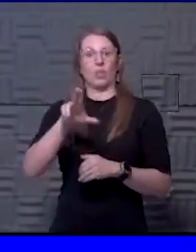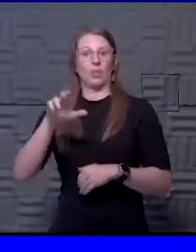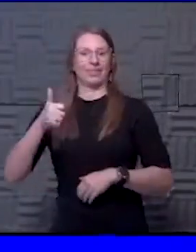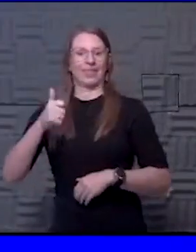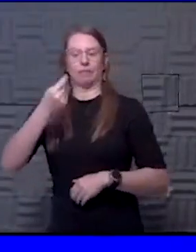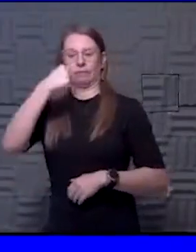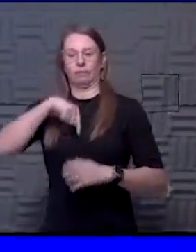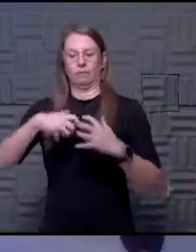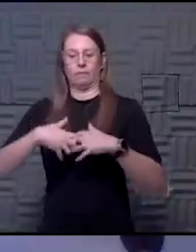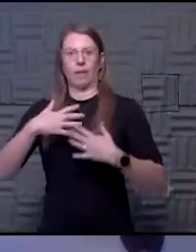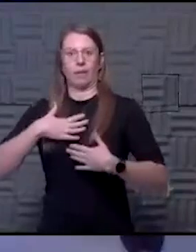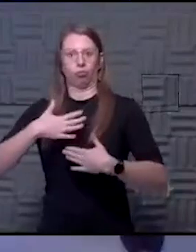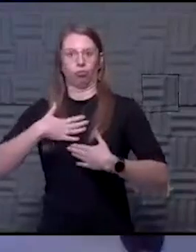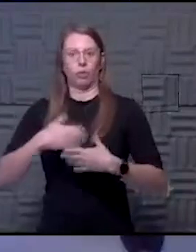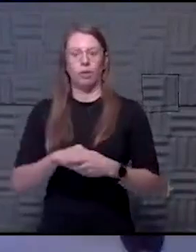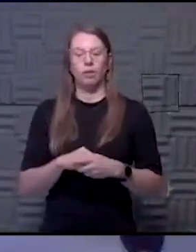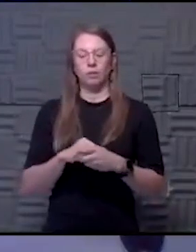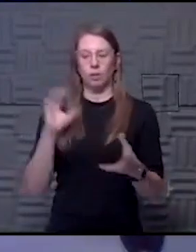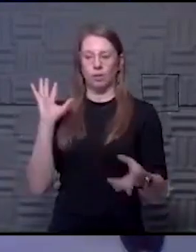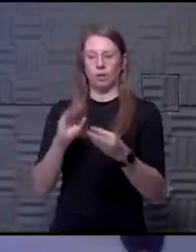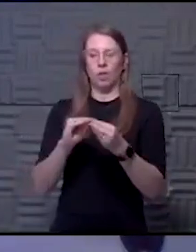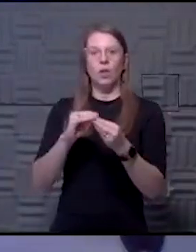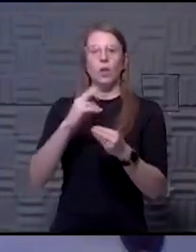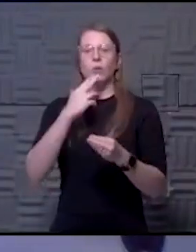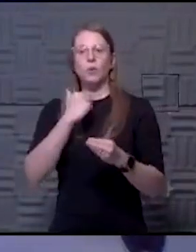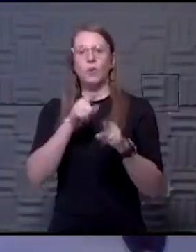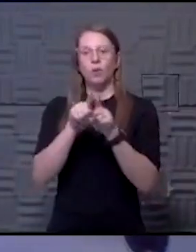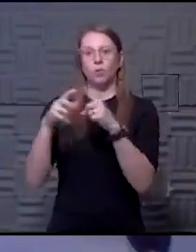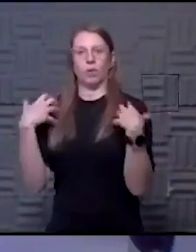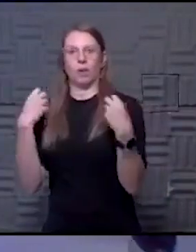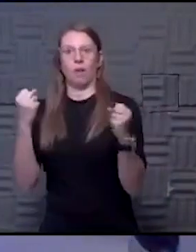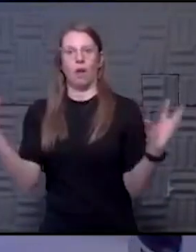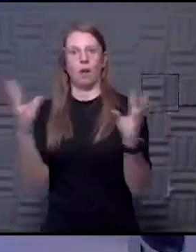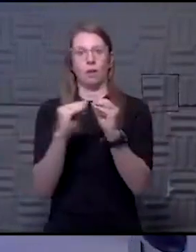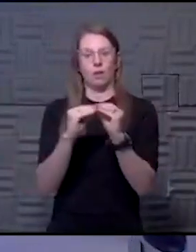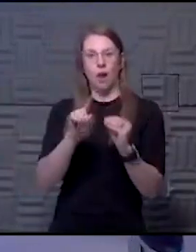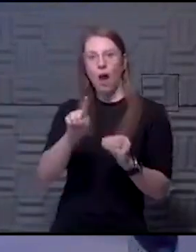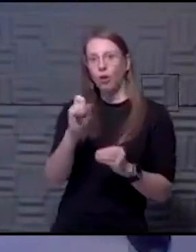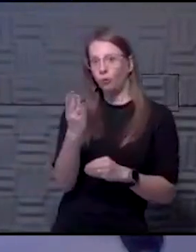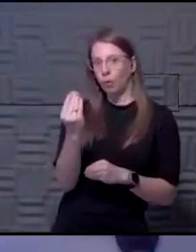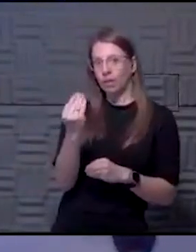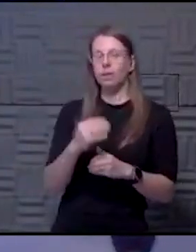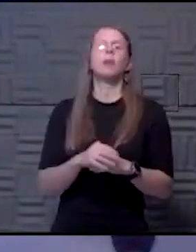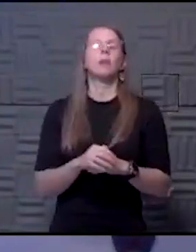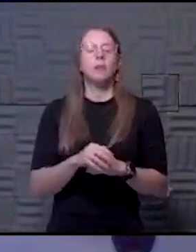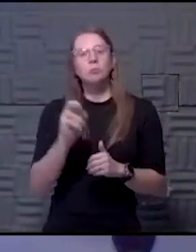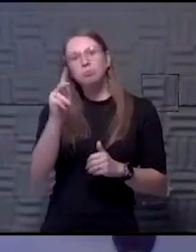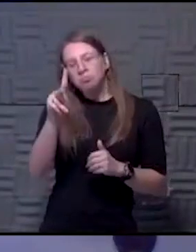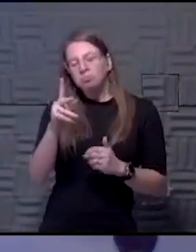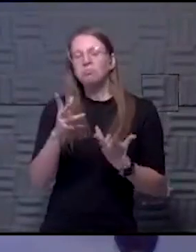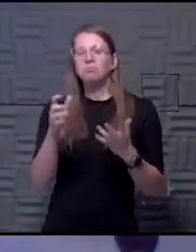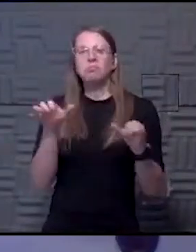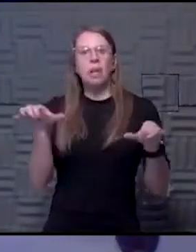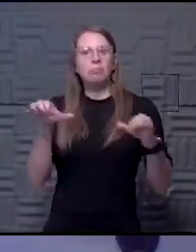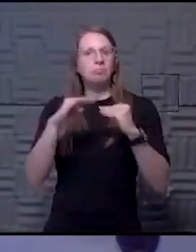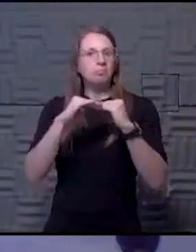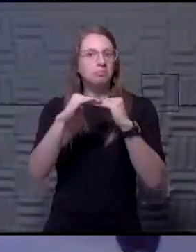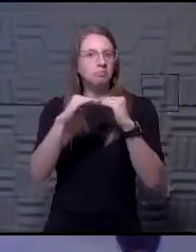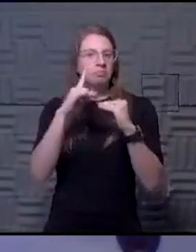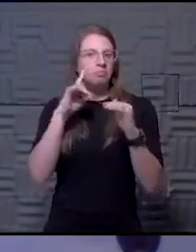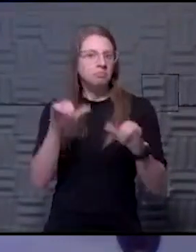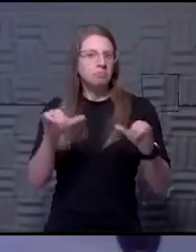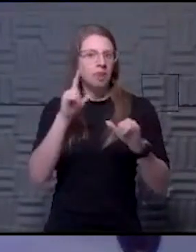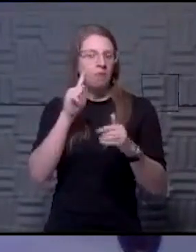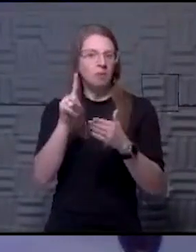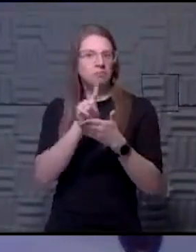on the ventilator. So our total of acute and recovering then, how much is that, Nate? It's 114. Okay, so that's kind of where we've been for the last couple of weeks.